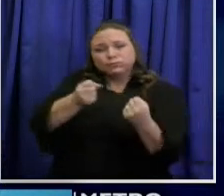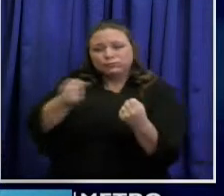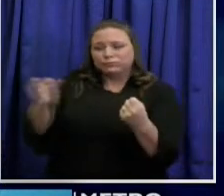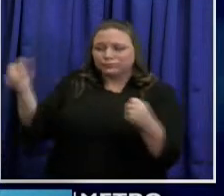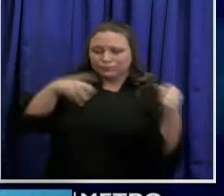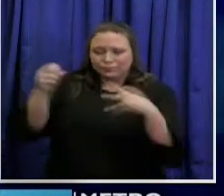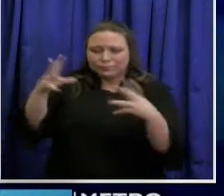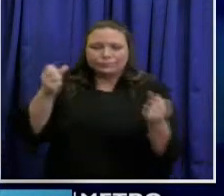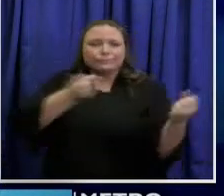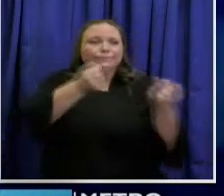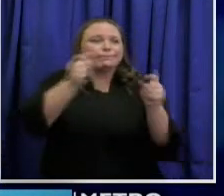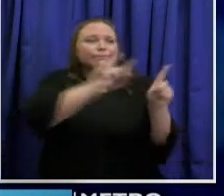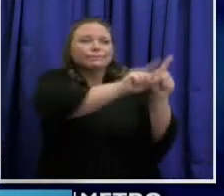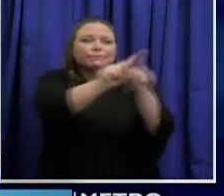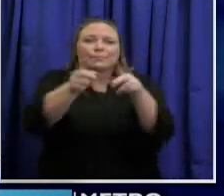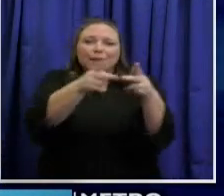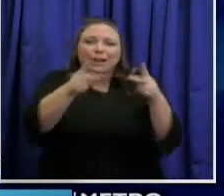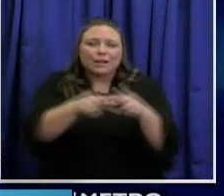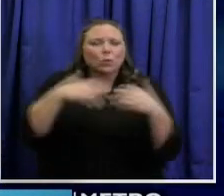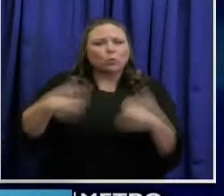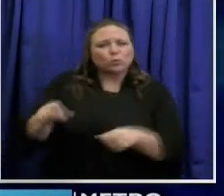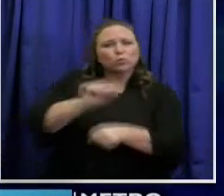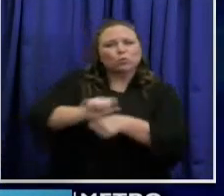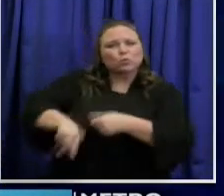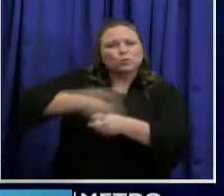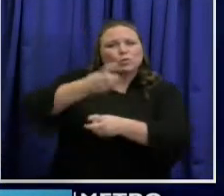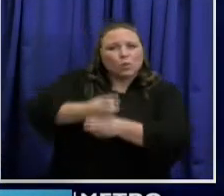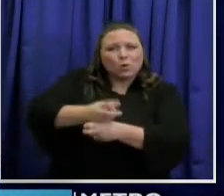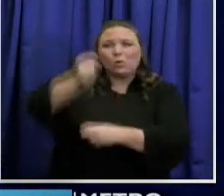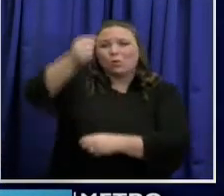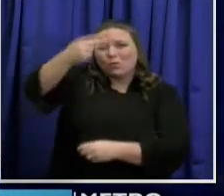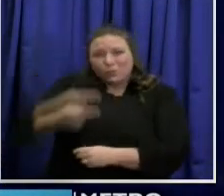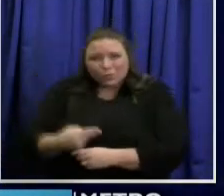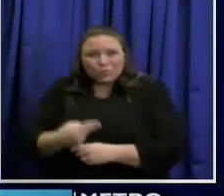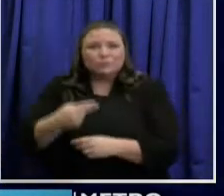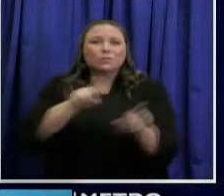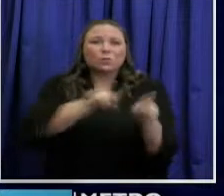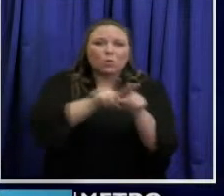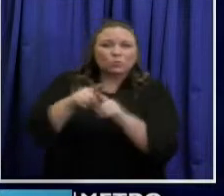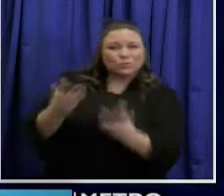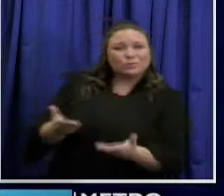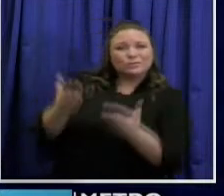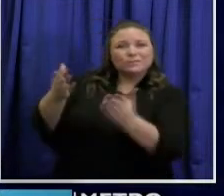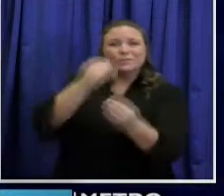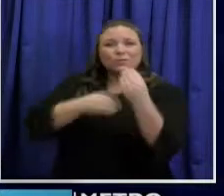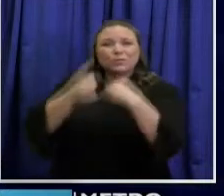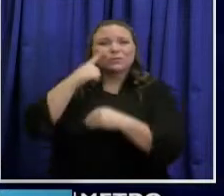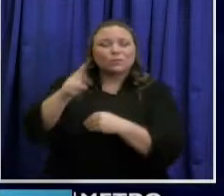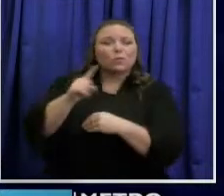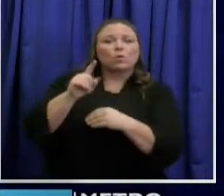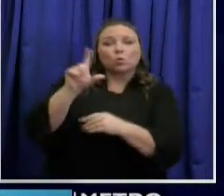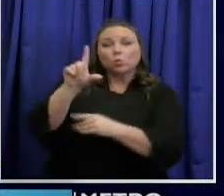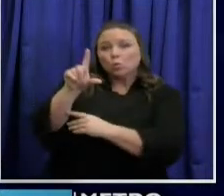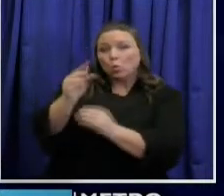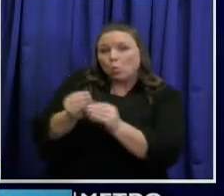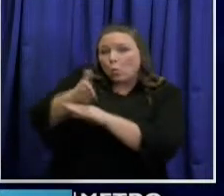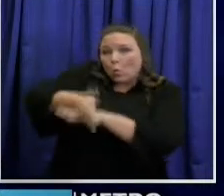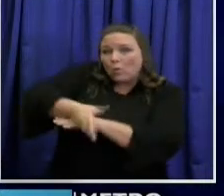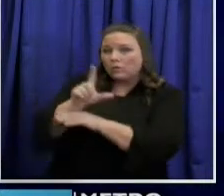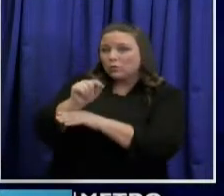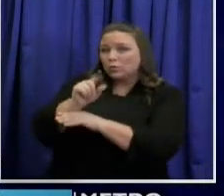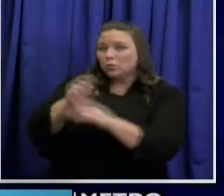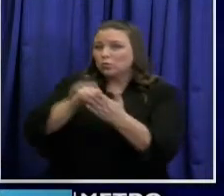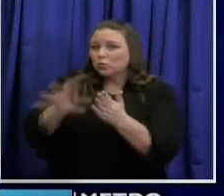apartments and goes the extra mile on Thursdays by also delivering food to over 20 Hillwood students. Her